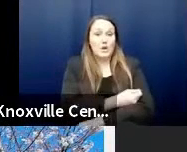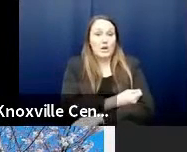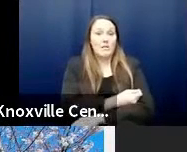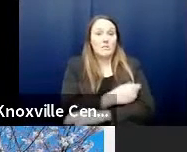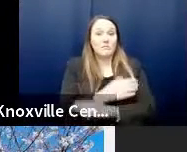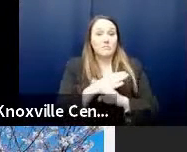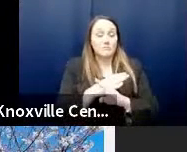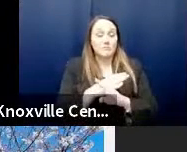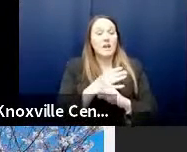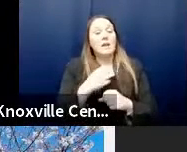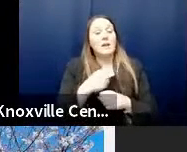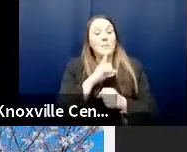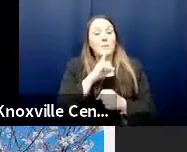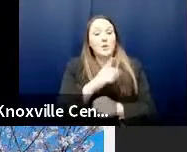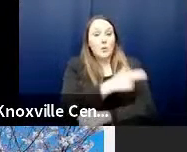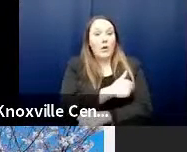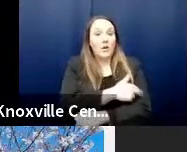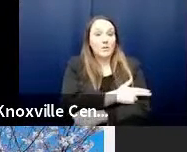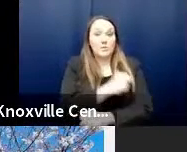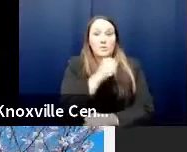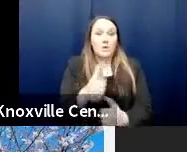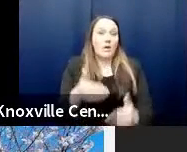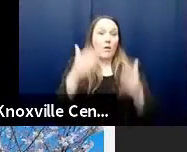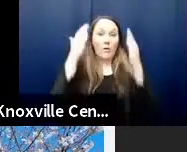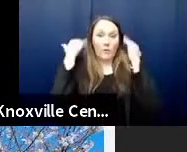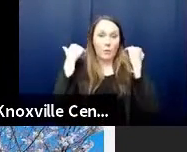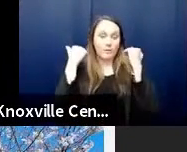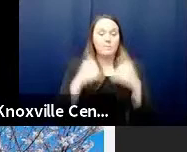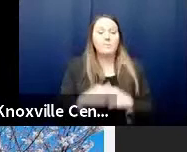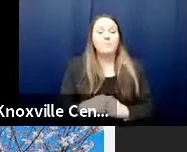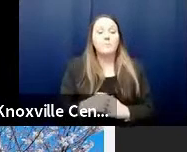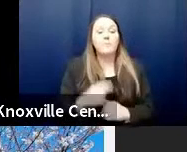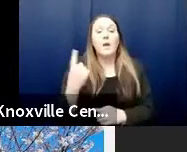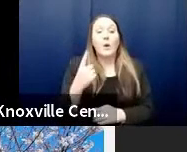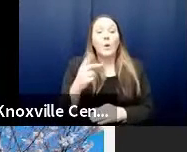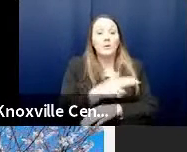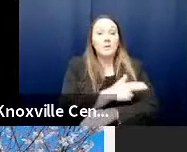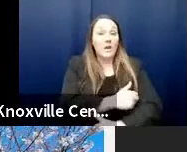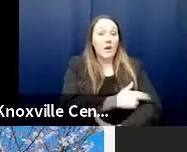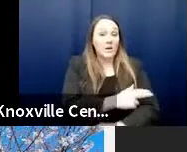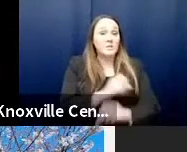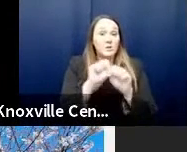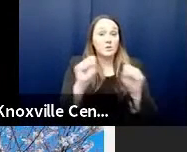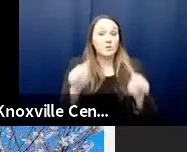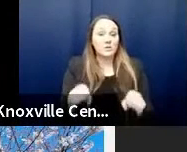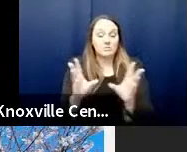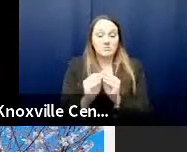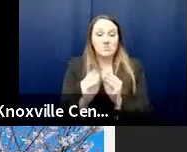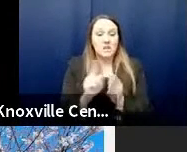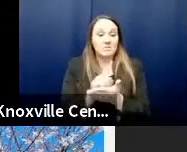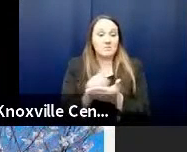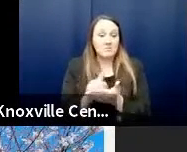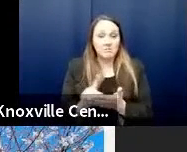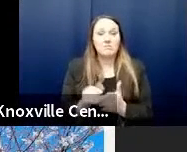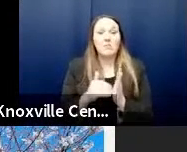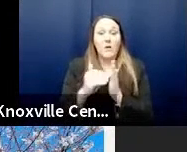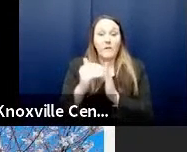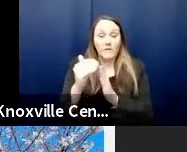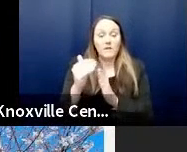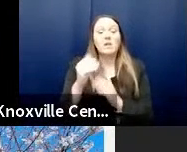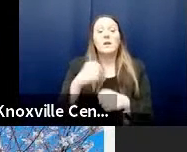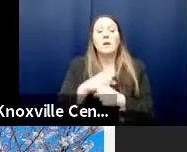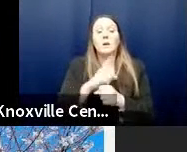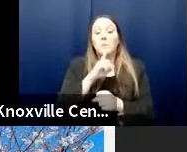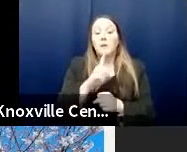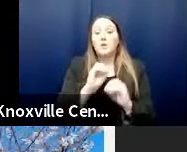our hospitals aren't overburdened. As always, the hospital systems continue to meet routinely, work together to ensure that no